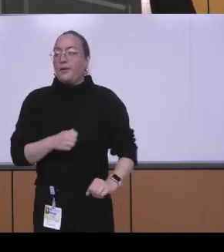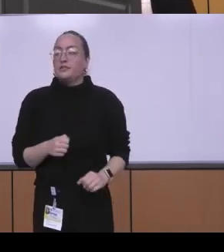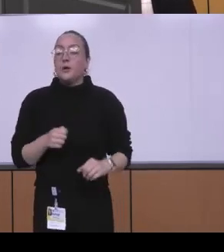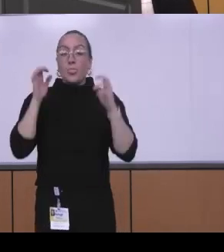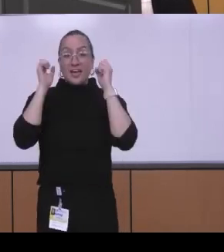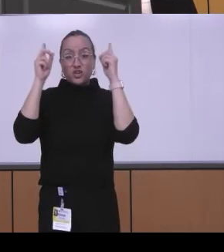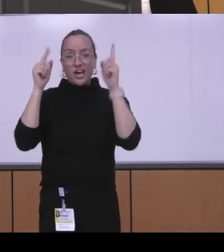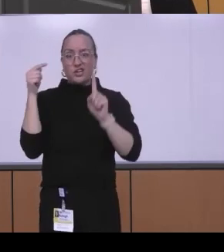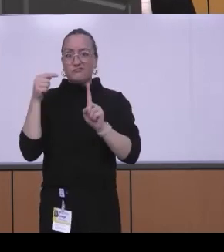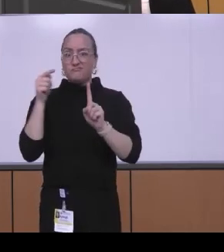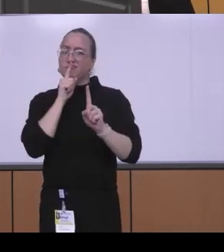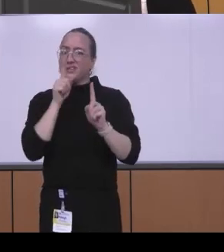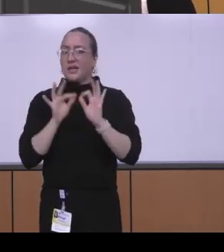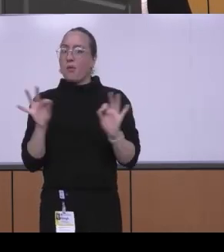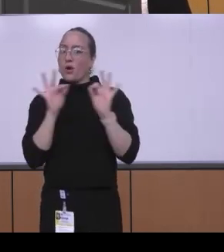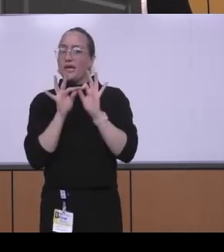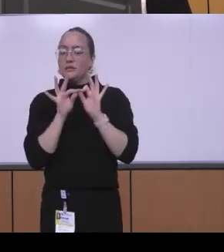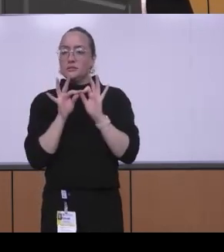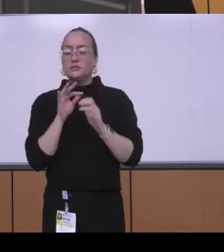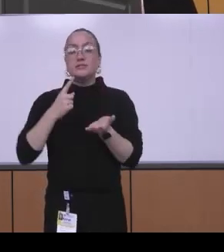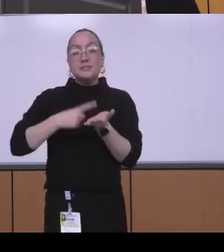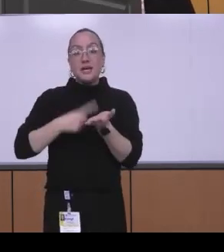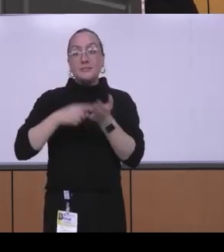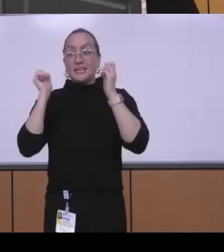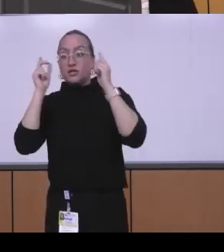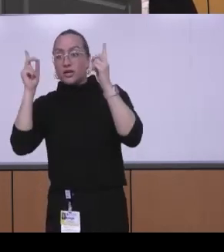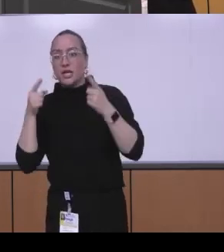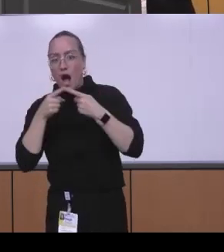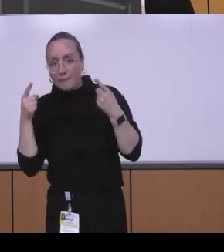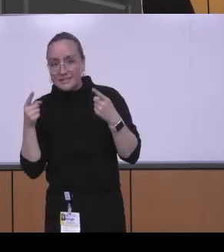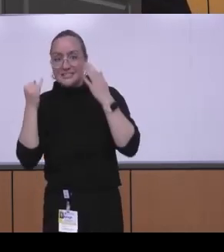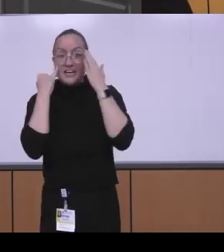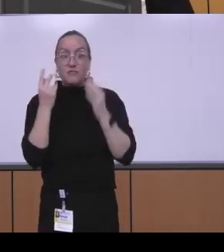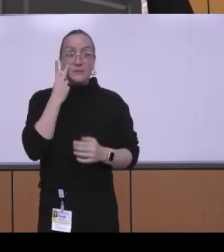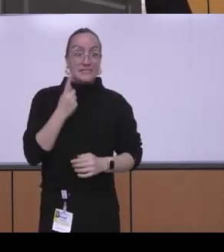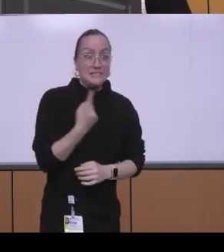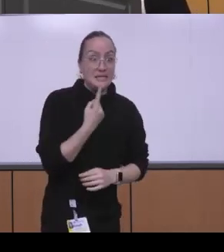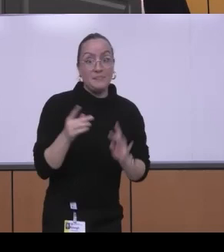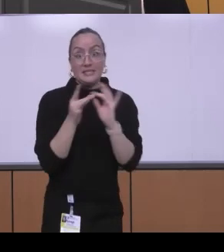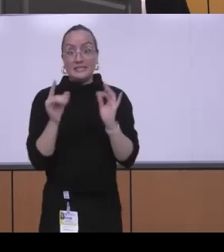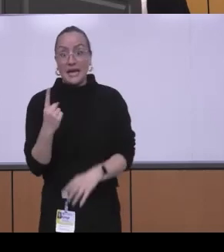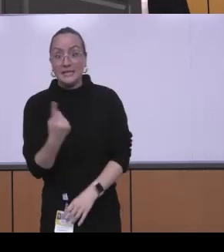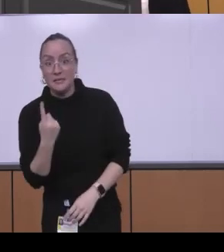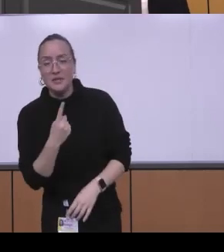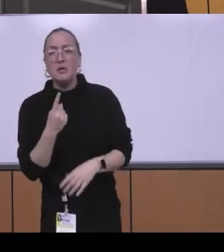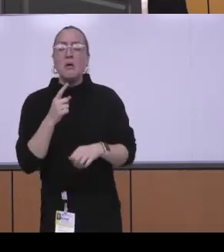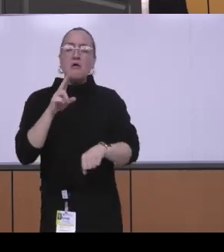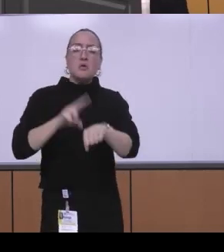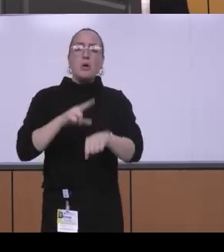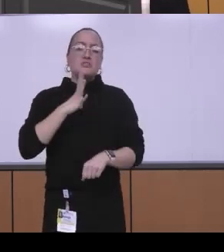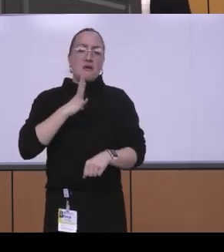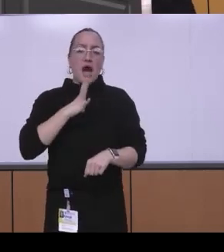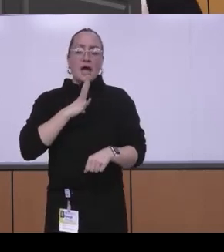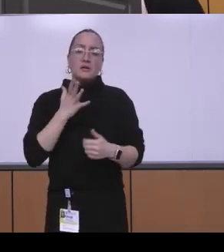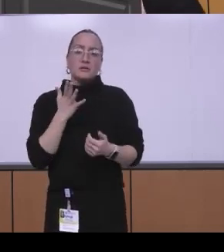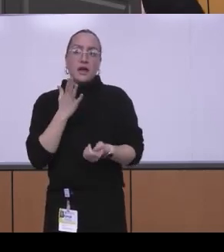education is really, really important. Often the education is the opposite. If you see something, say something, and you'll never be wrong for reporting. But you